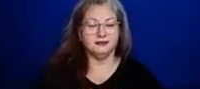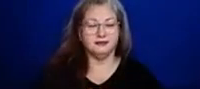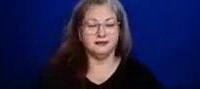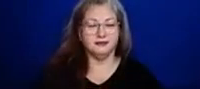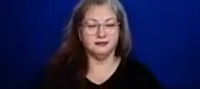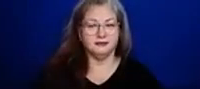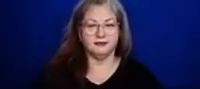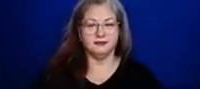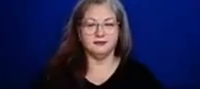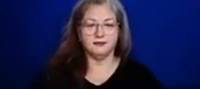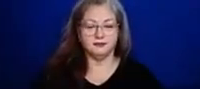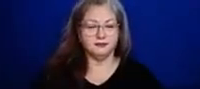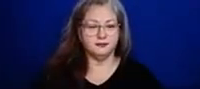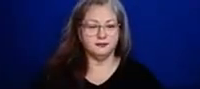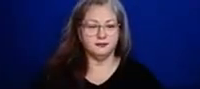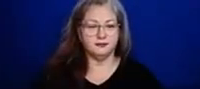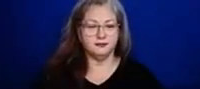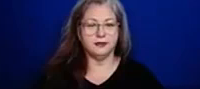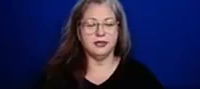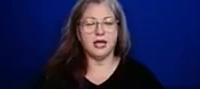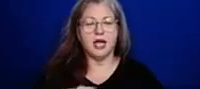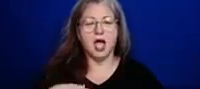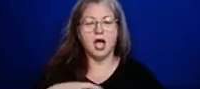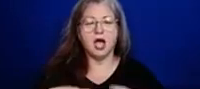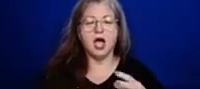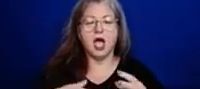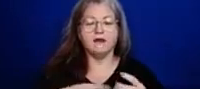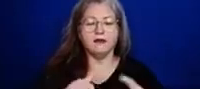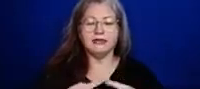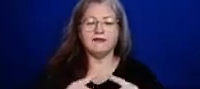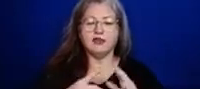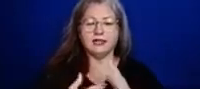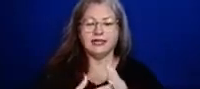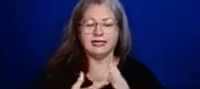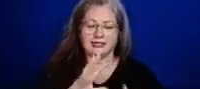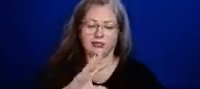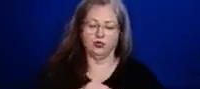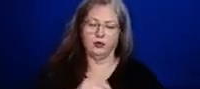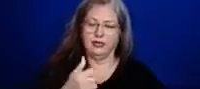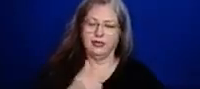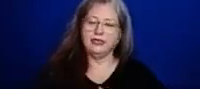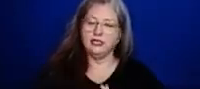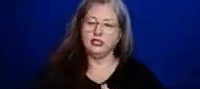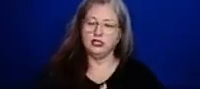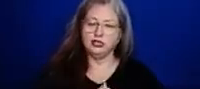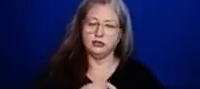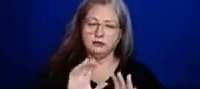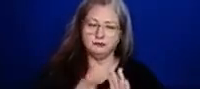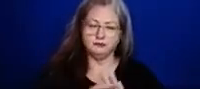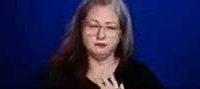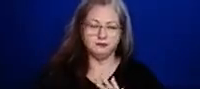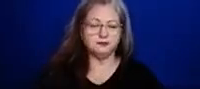more complicated, more with more techniques in each one. Mm-hmm.